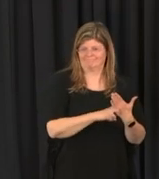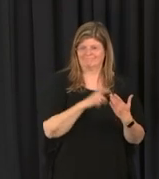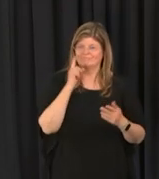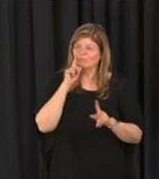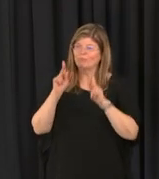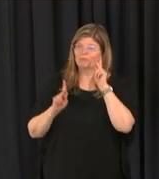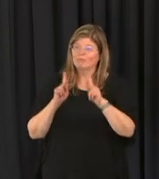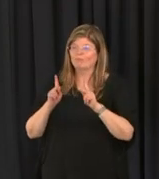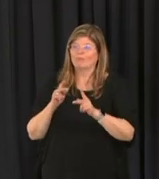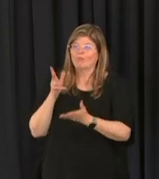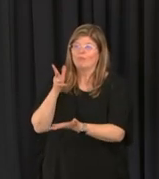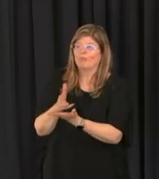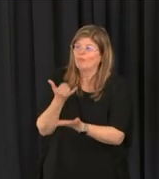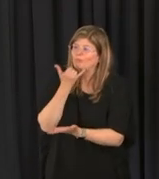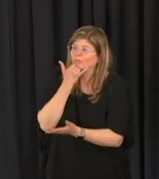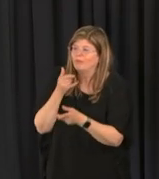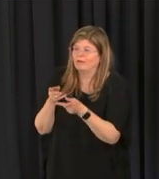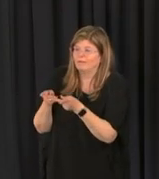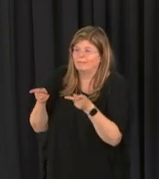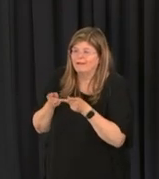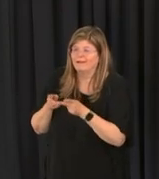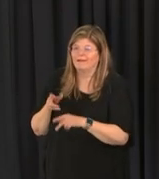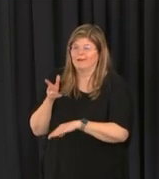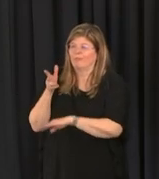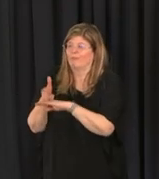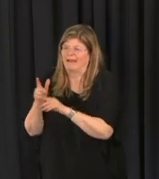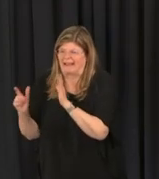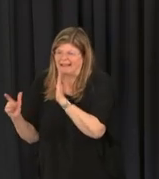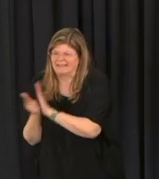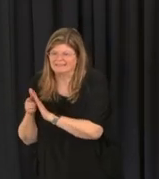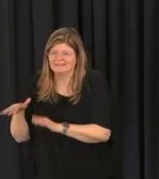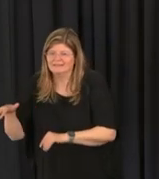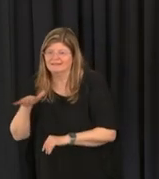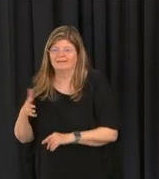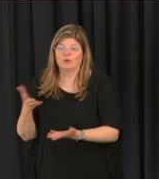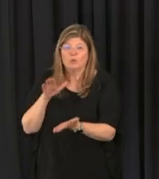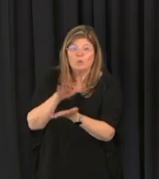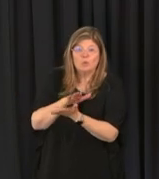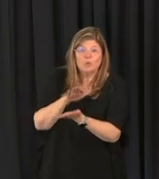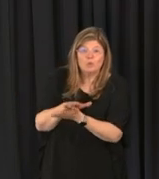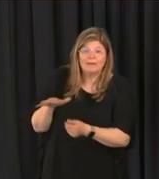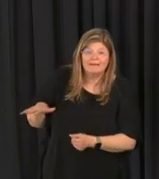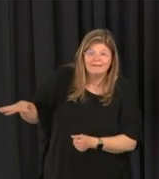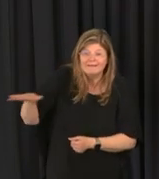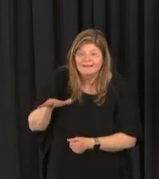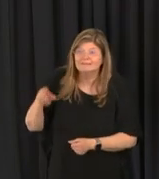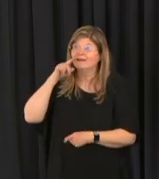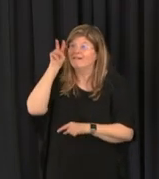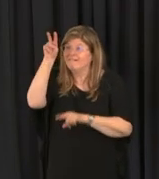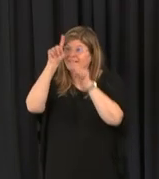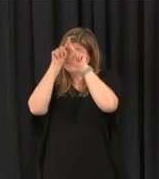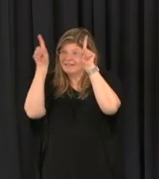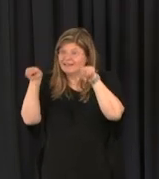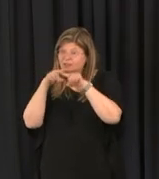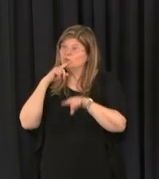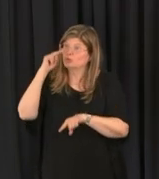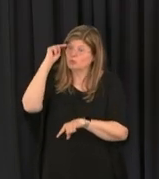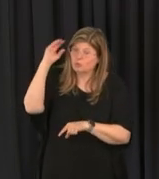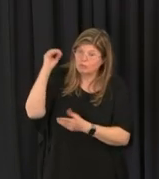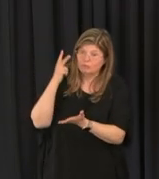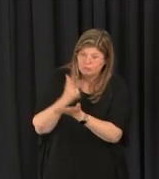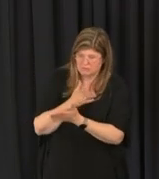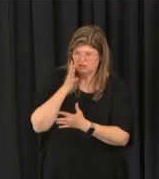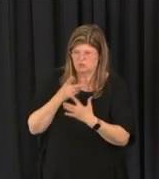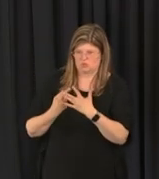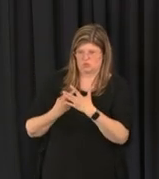no parking signs in school zones. Warning tickets will be issued starting next week